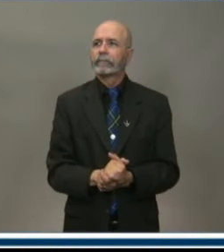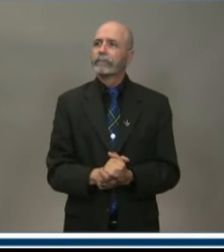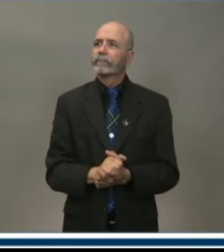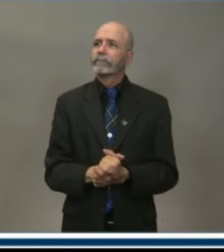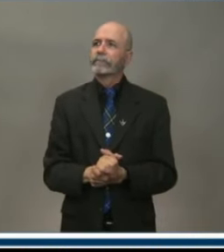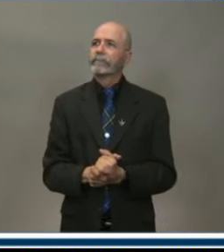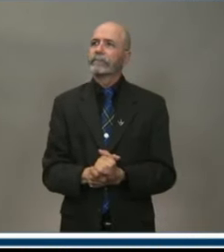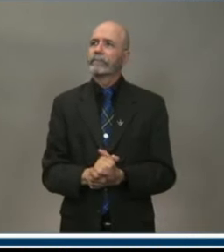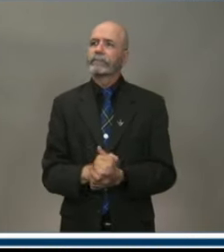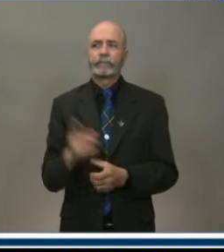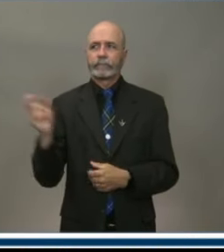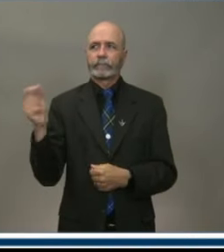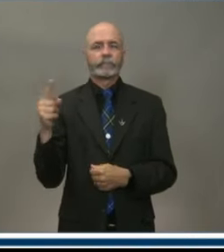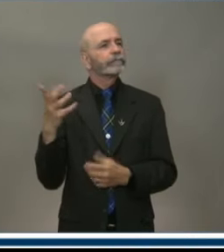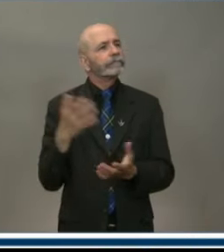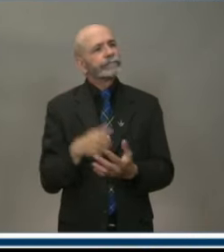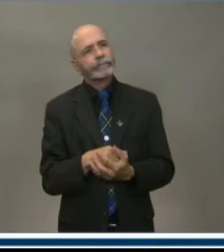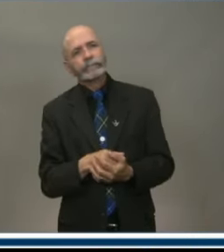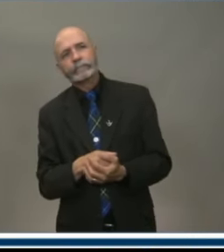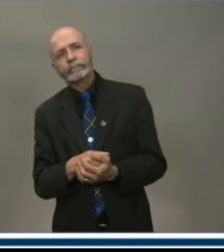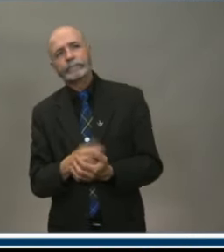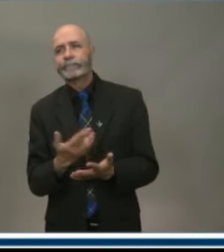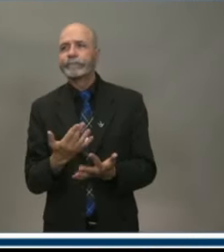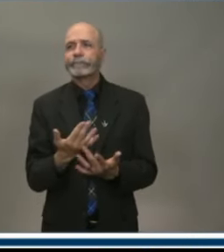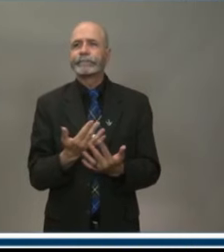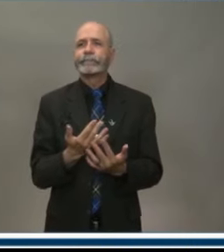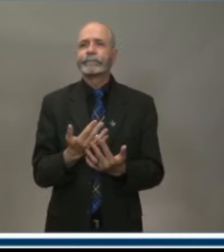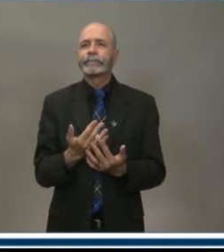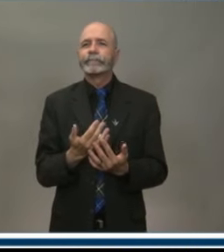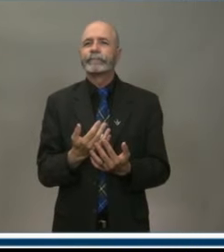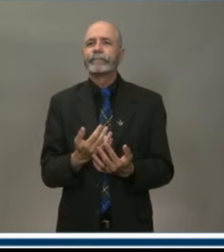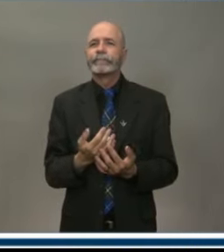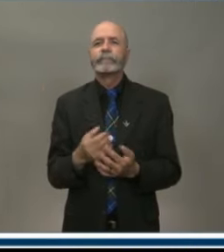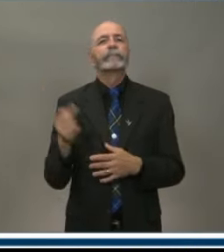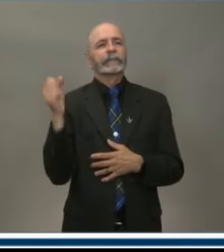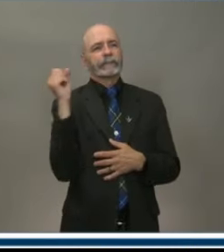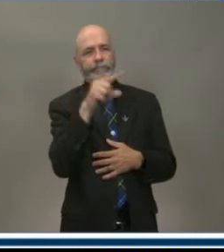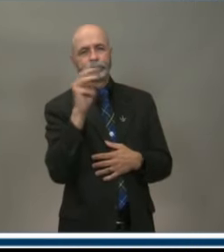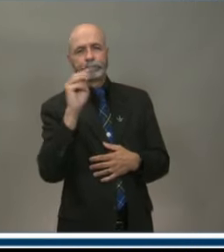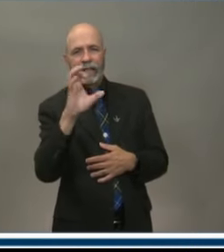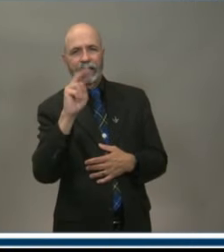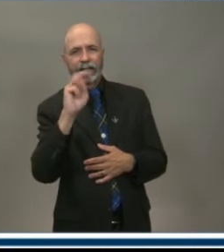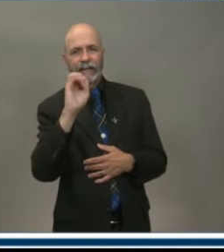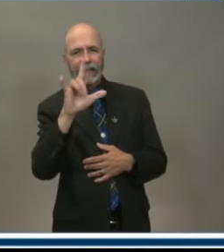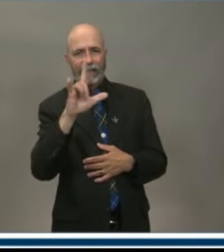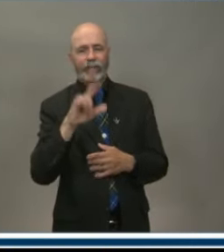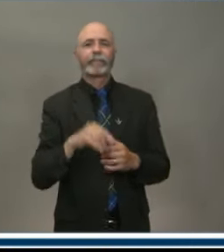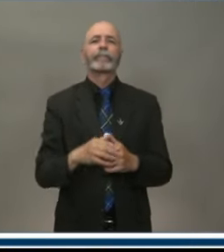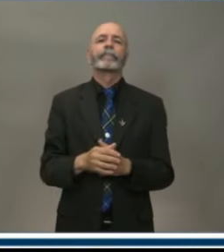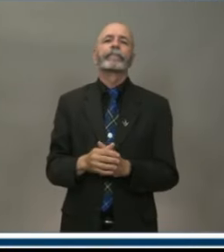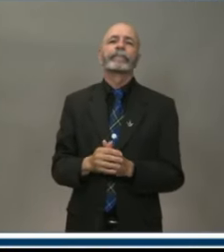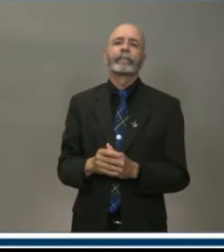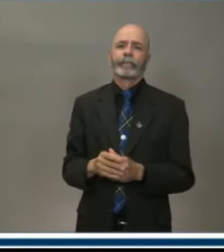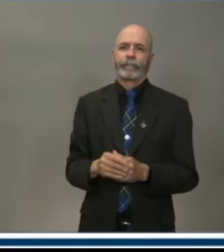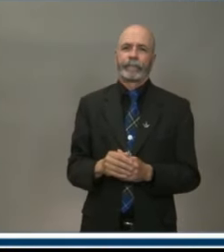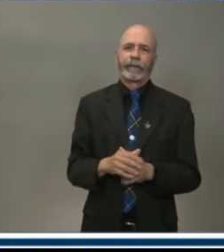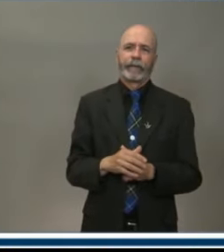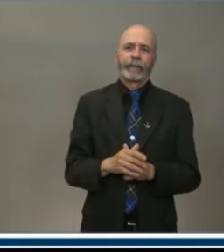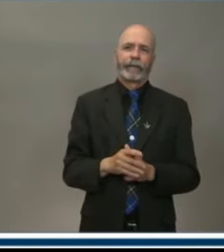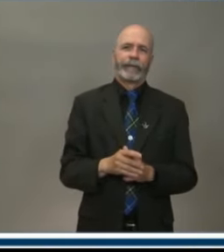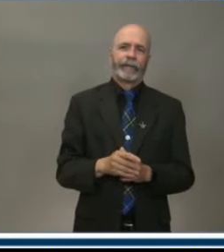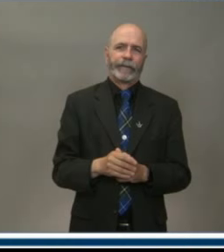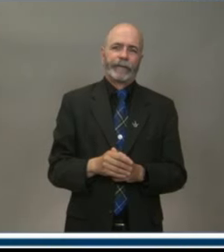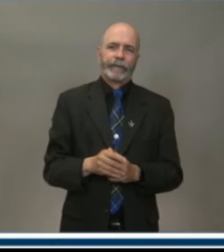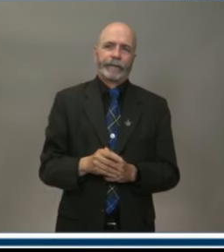Thank you. I'm wondering, first of all, for the Premier, whether or not you're considering, I know you were asked this last week, but whether or not you're considering bringing